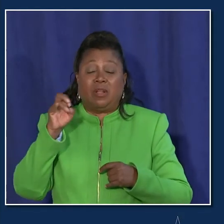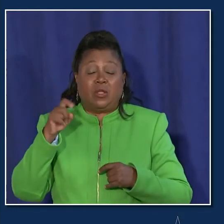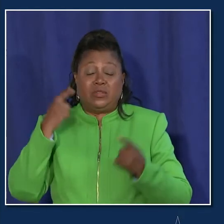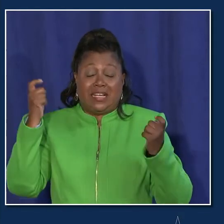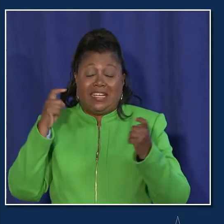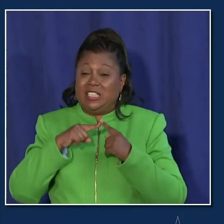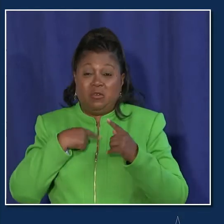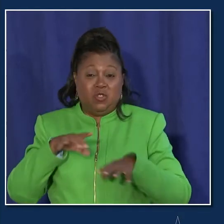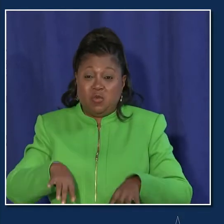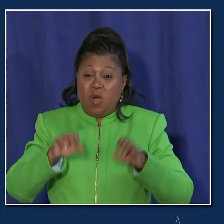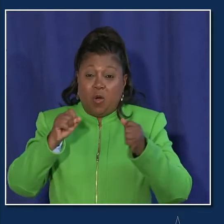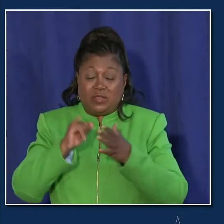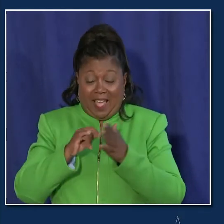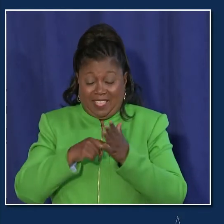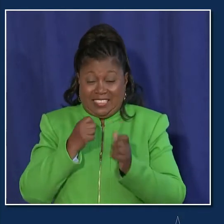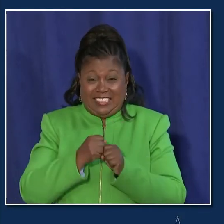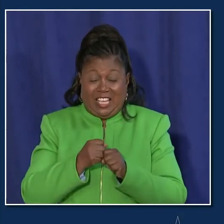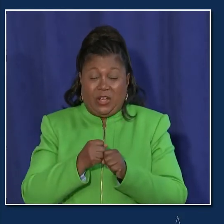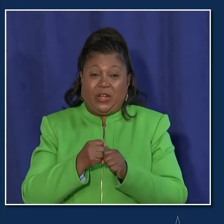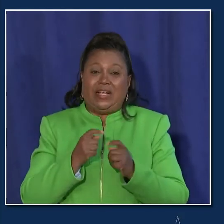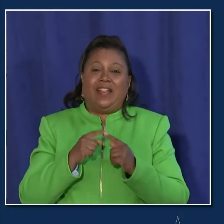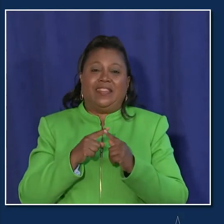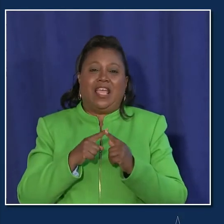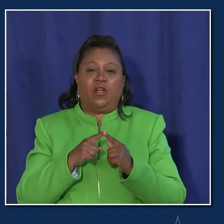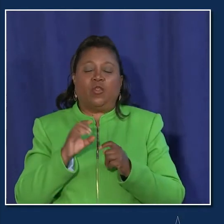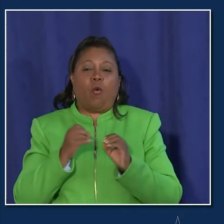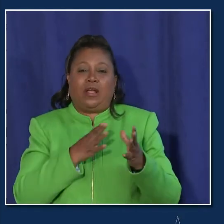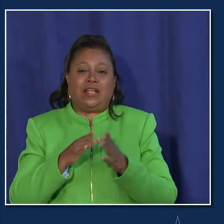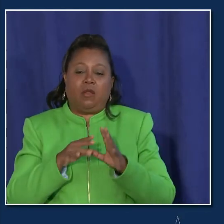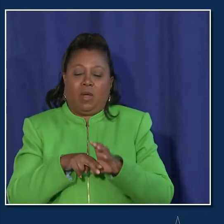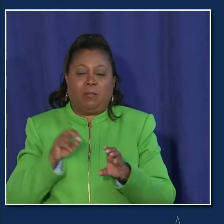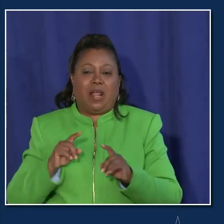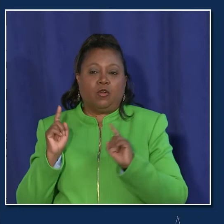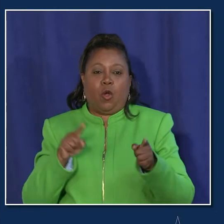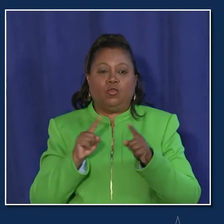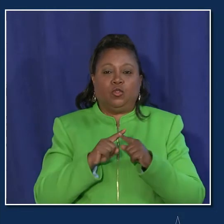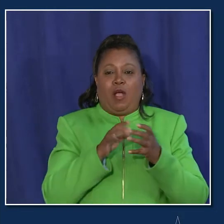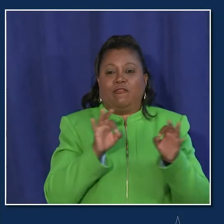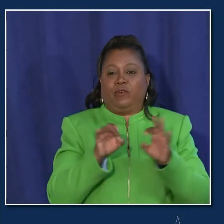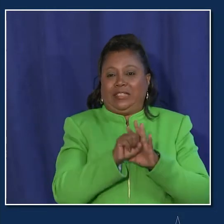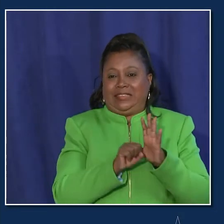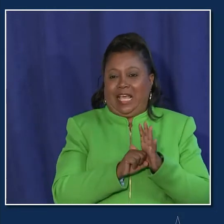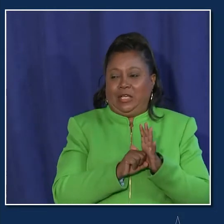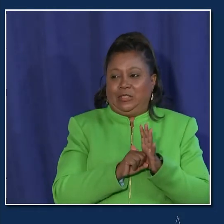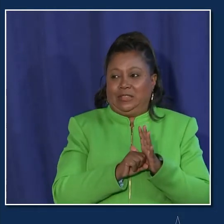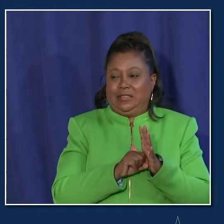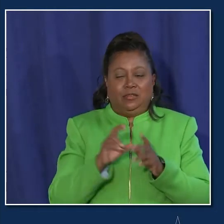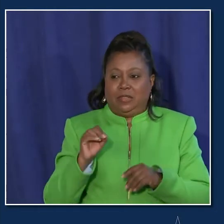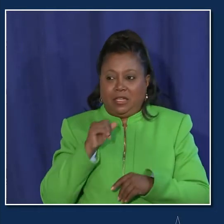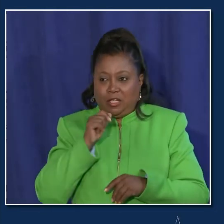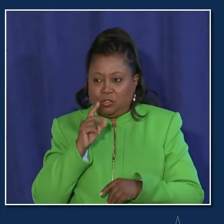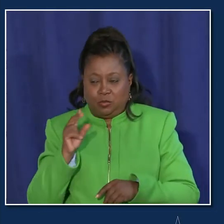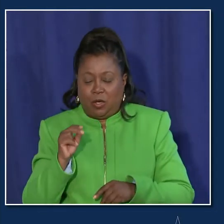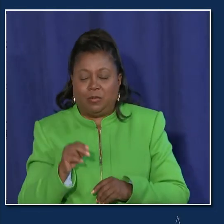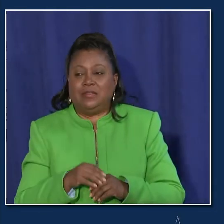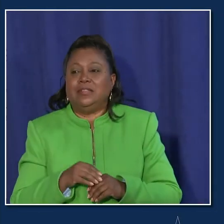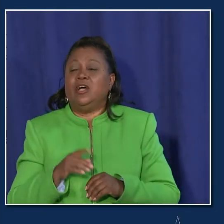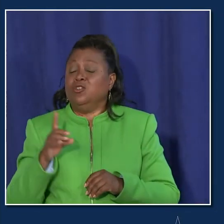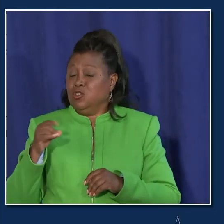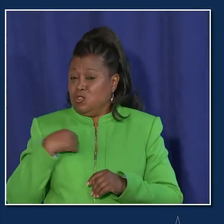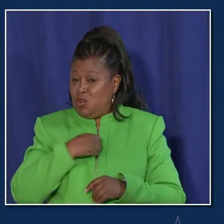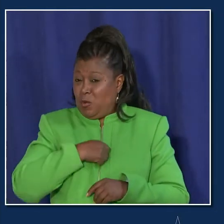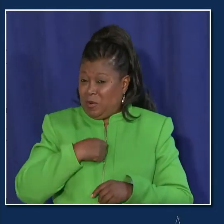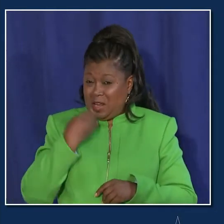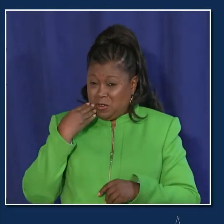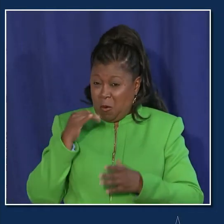didn't hold Lollapalooza this year, the organizers were going to pull out and go to a free state. So that's not true. Okay. No. Do you